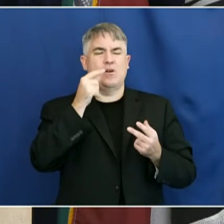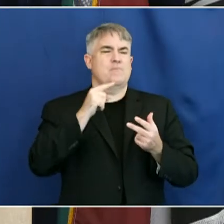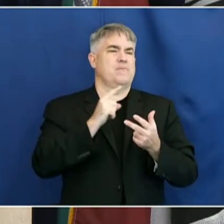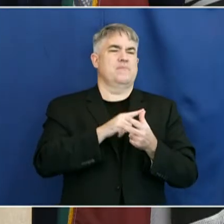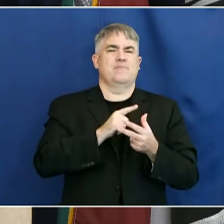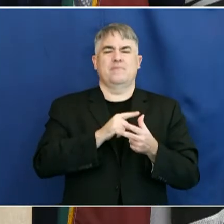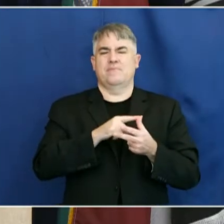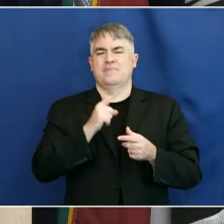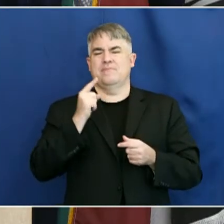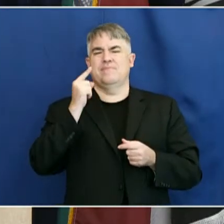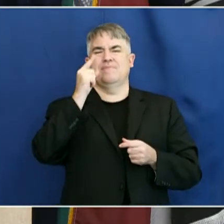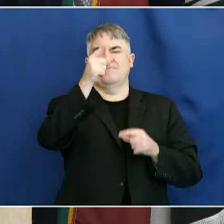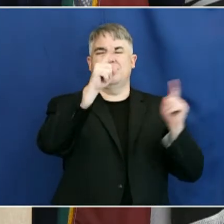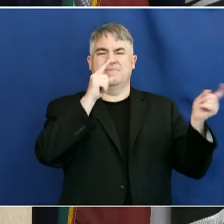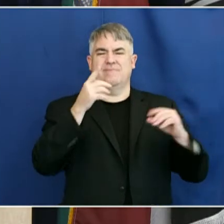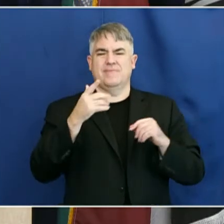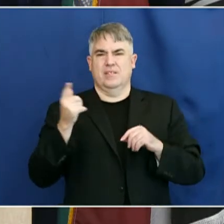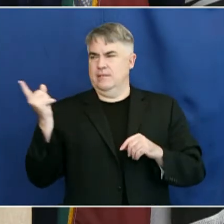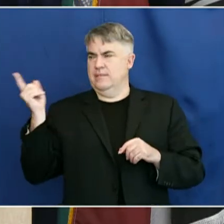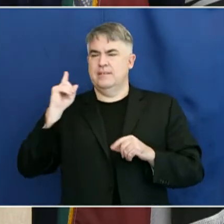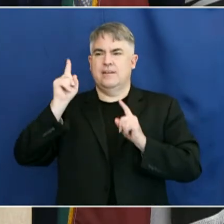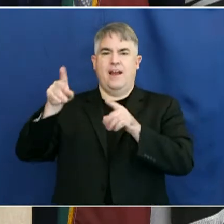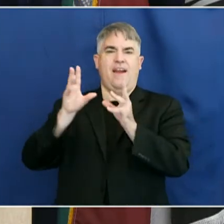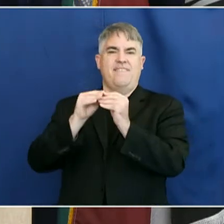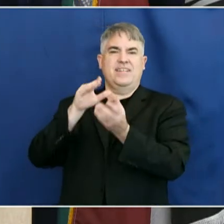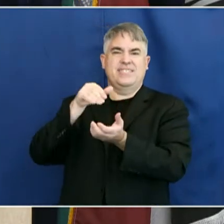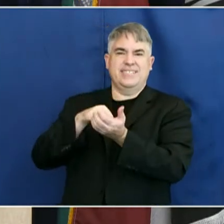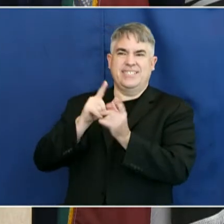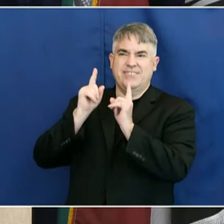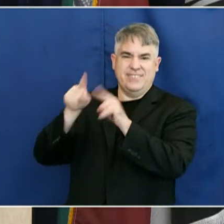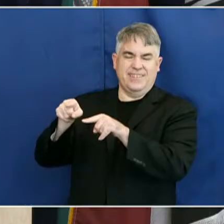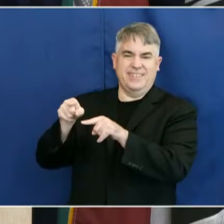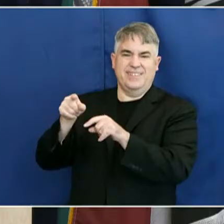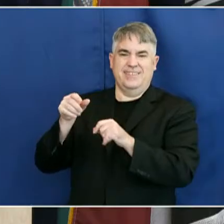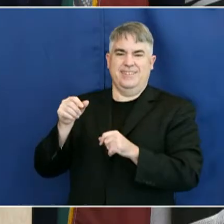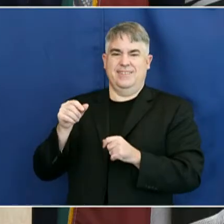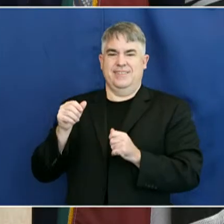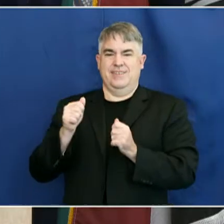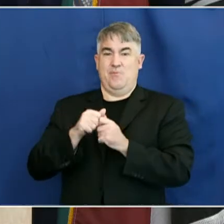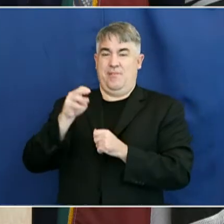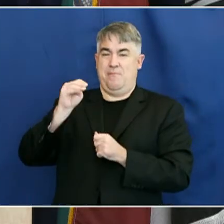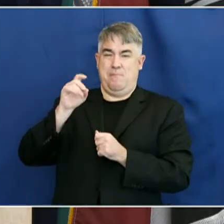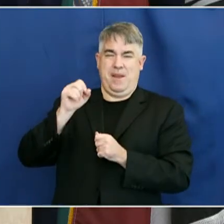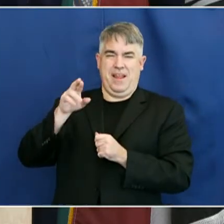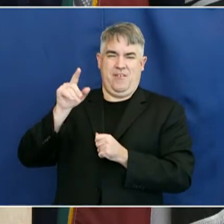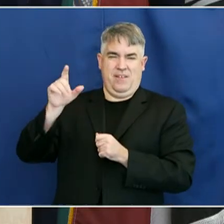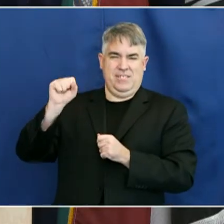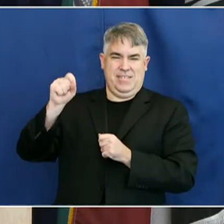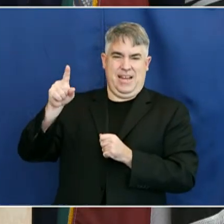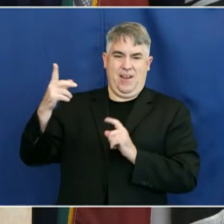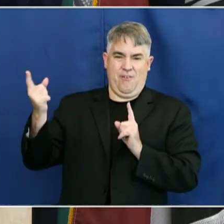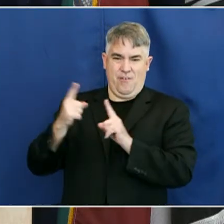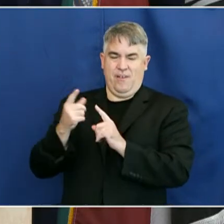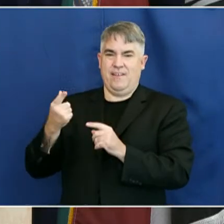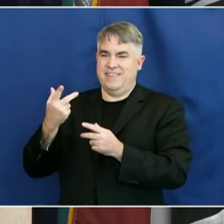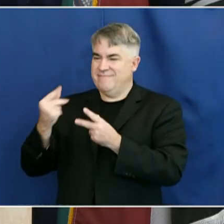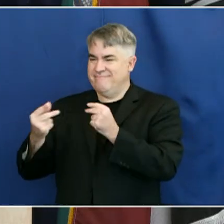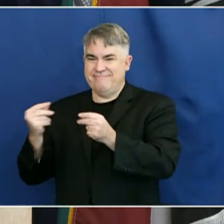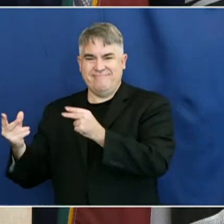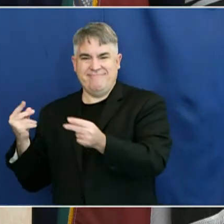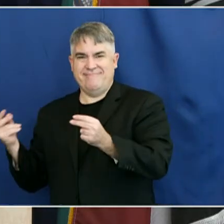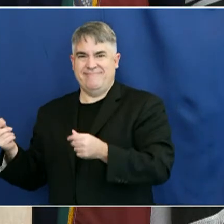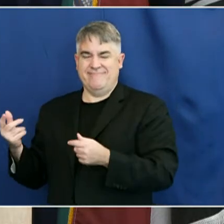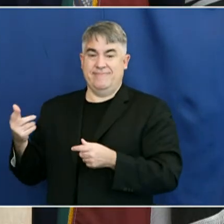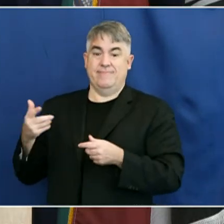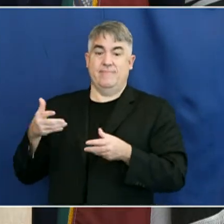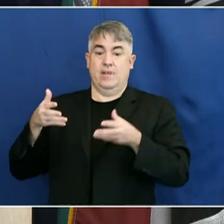Mayor Gloria to help administer that to some of those individuals. And then with what is left, they will go into the general circulation and